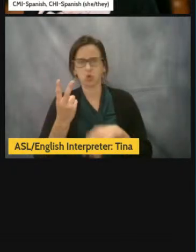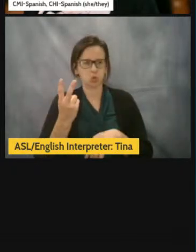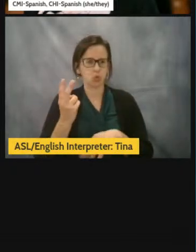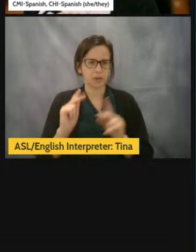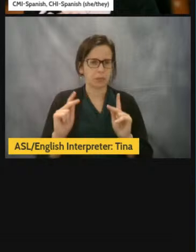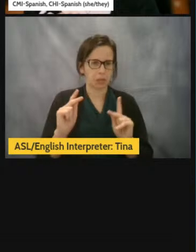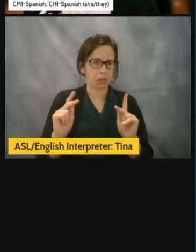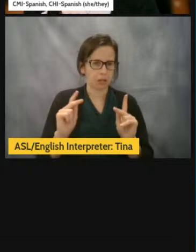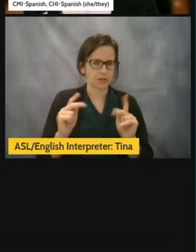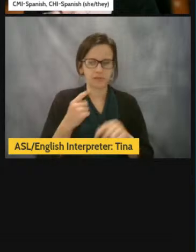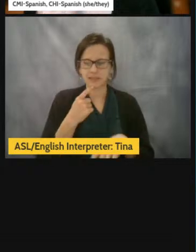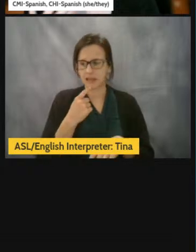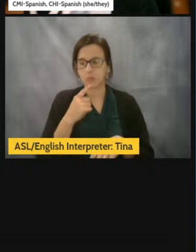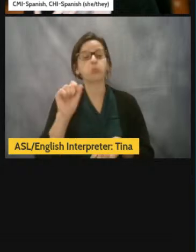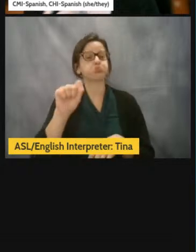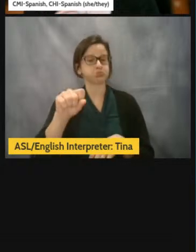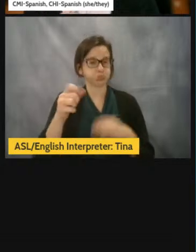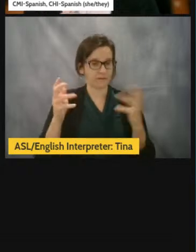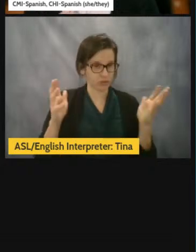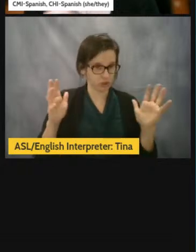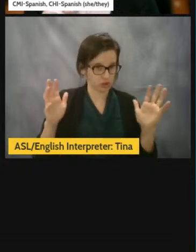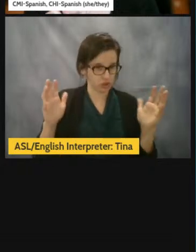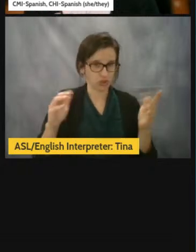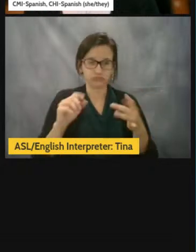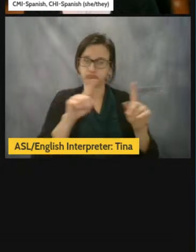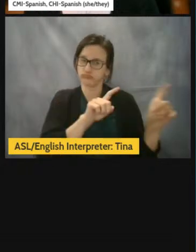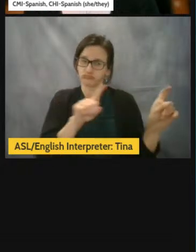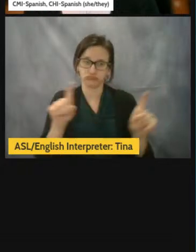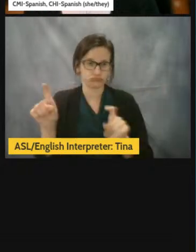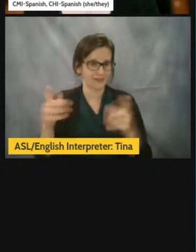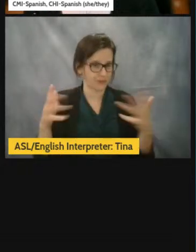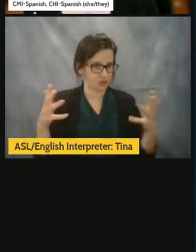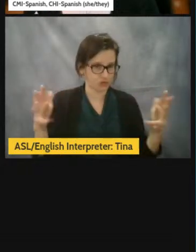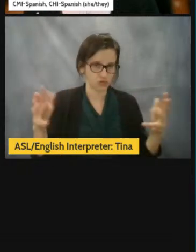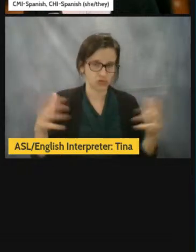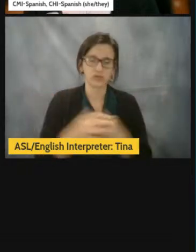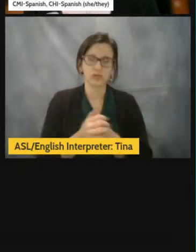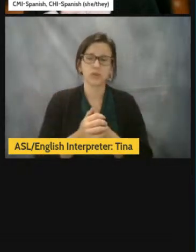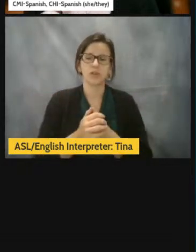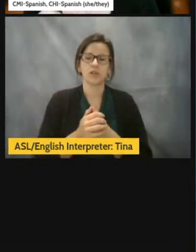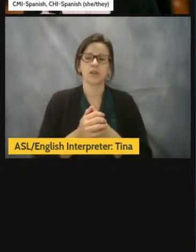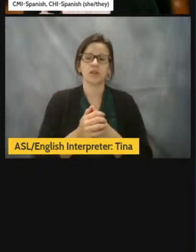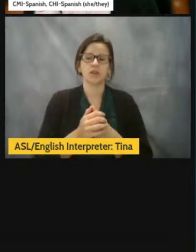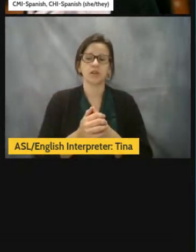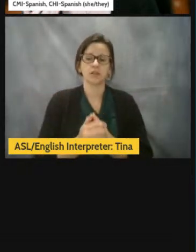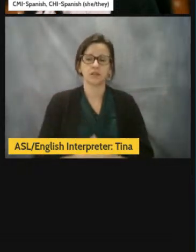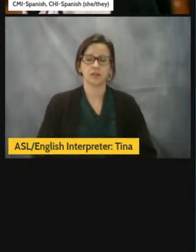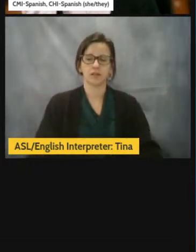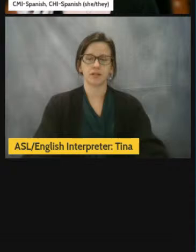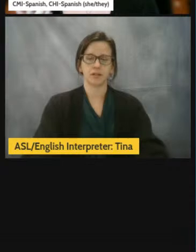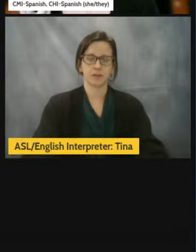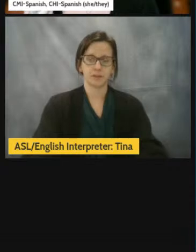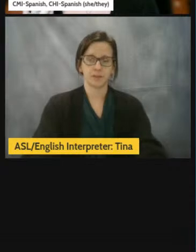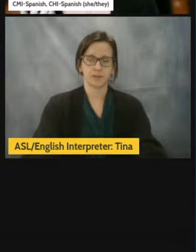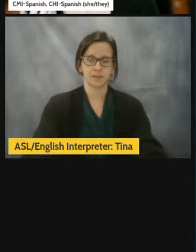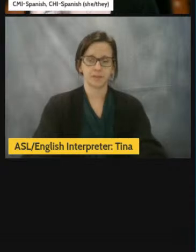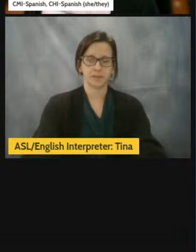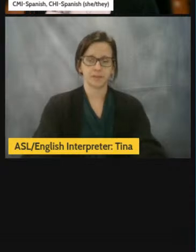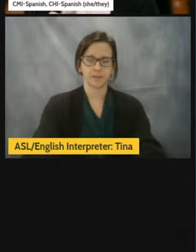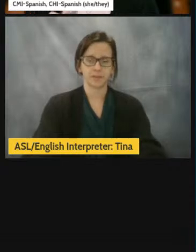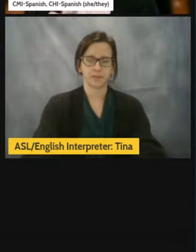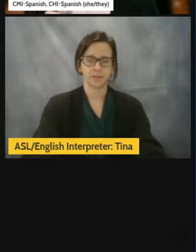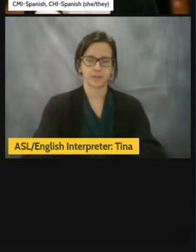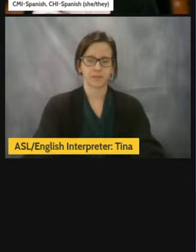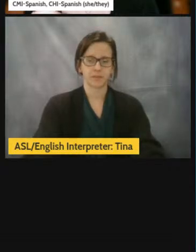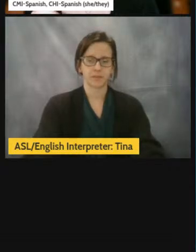us said yes, they've had all of these things tested. And then someone says yes. 2 people said yes, some